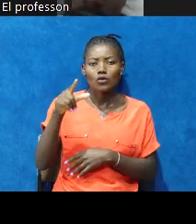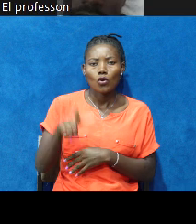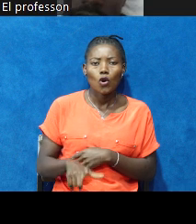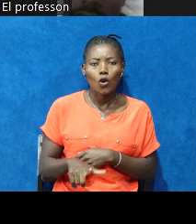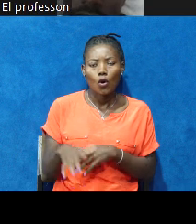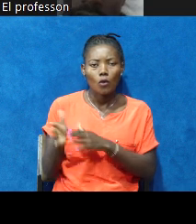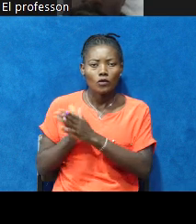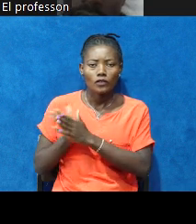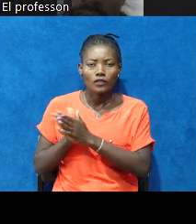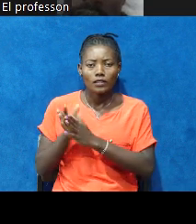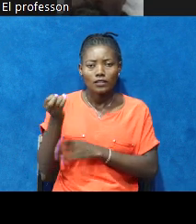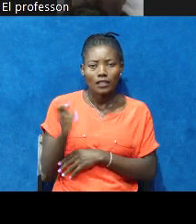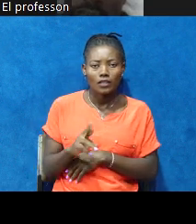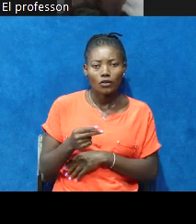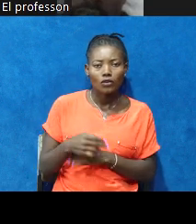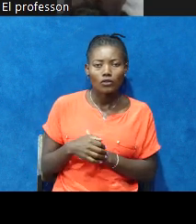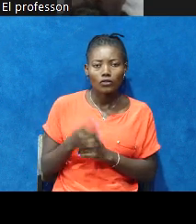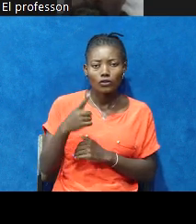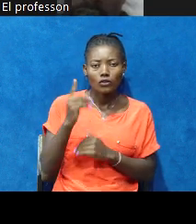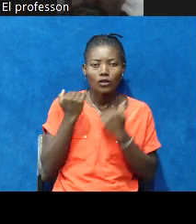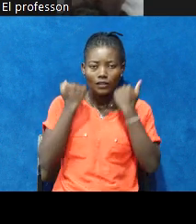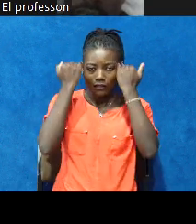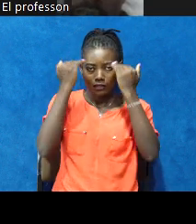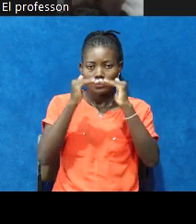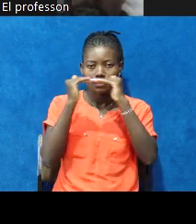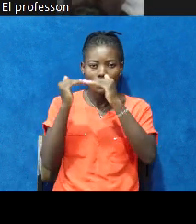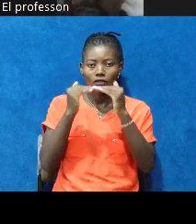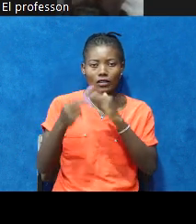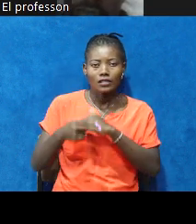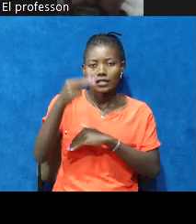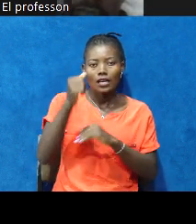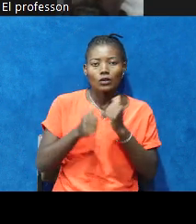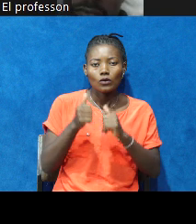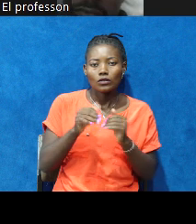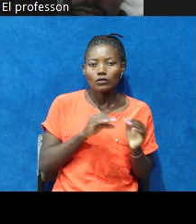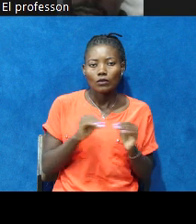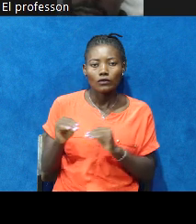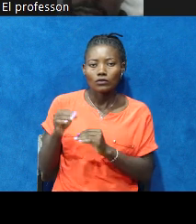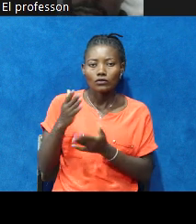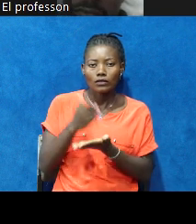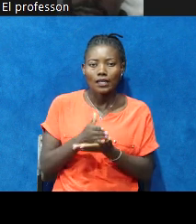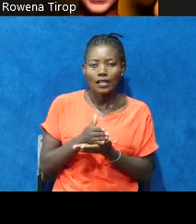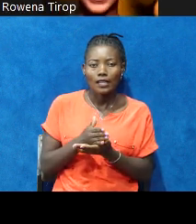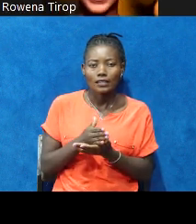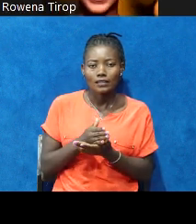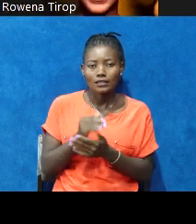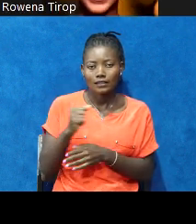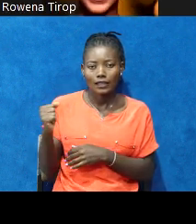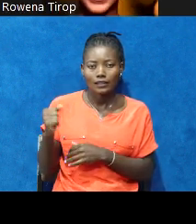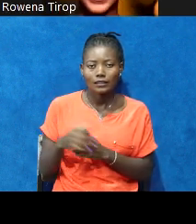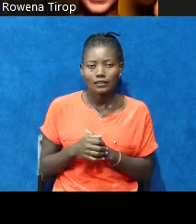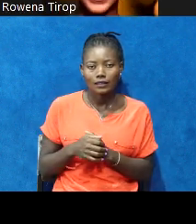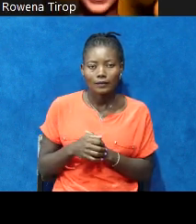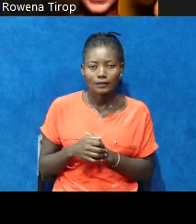motivated or highly, or your stress level is extremely high, which now moves to the right red side. Yeah, so